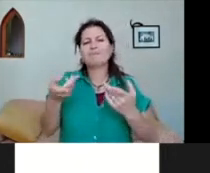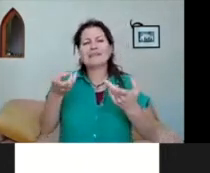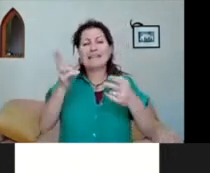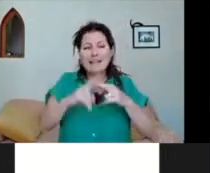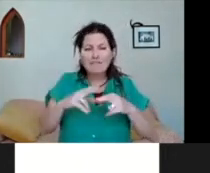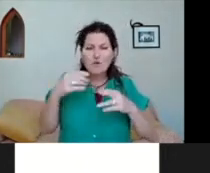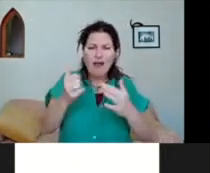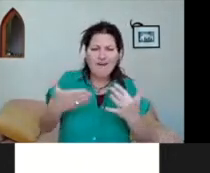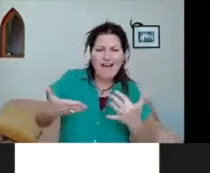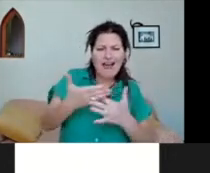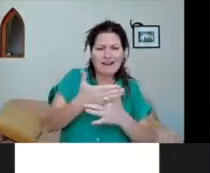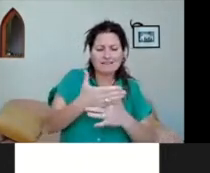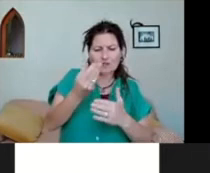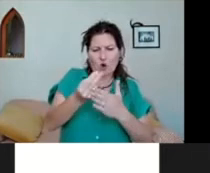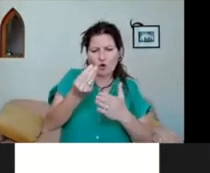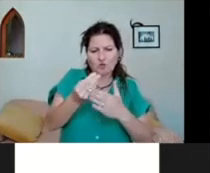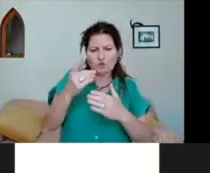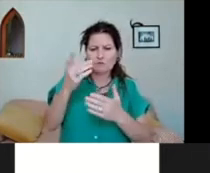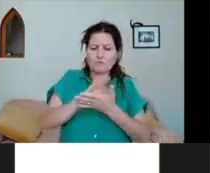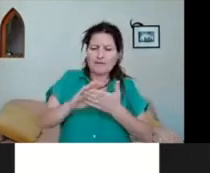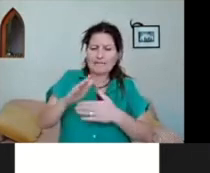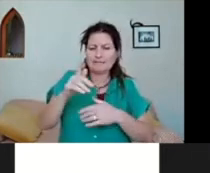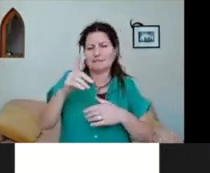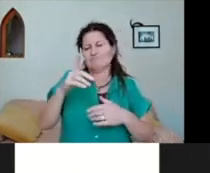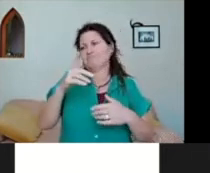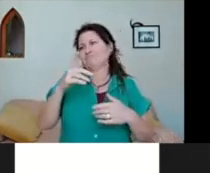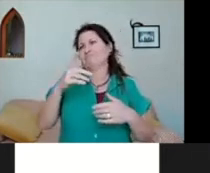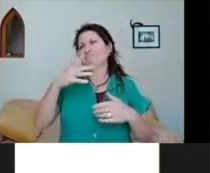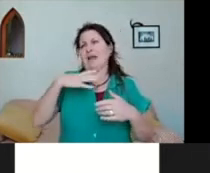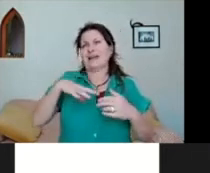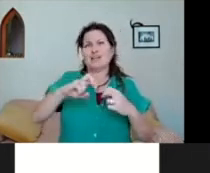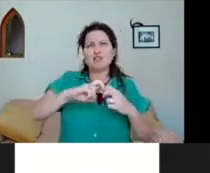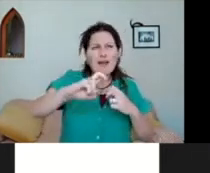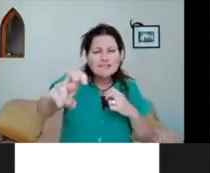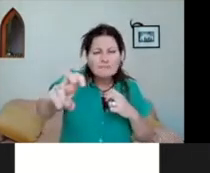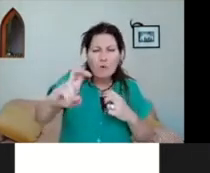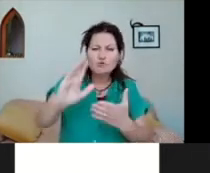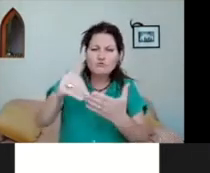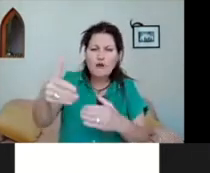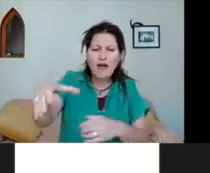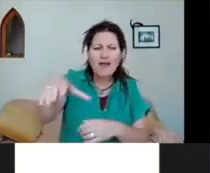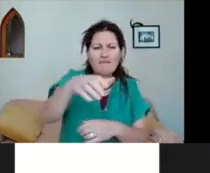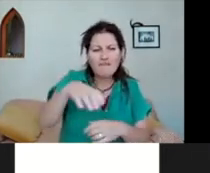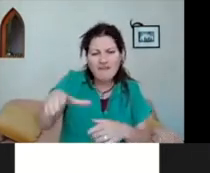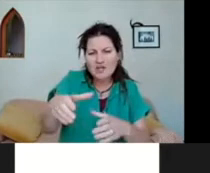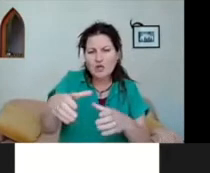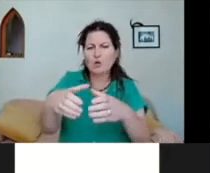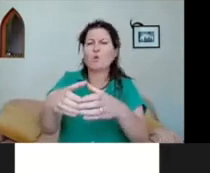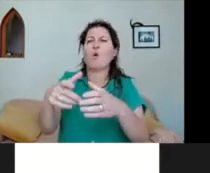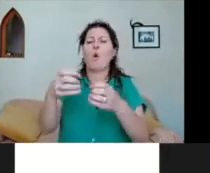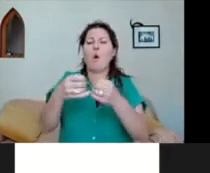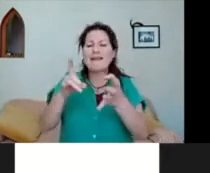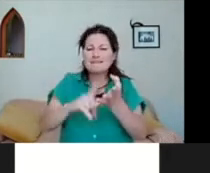know, to deliver a series of workshops, either that be the transport to get to the venue, a BSL interpreter, captions, you know, all